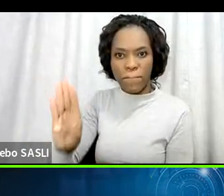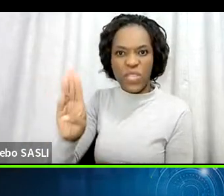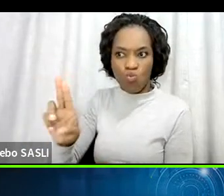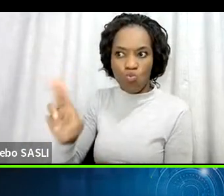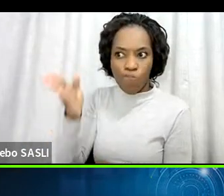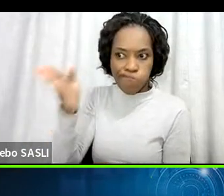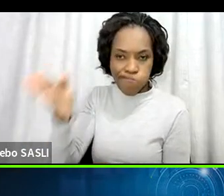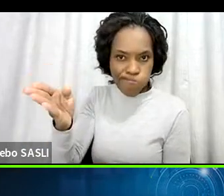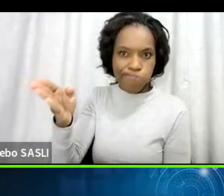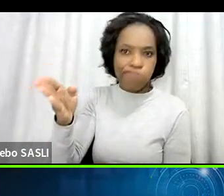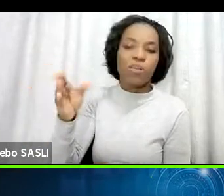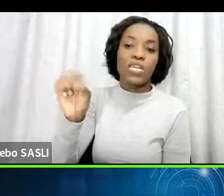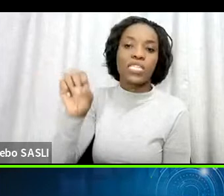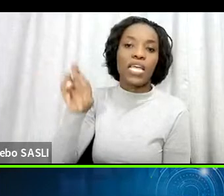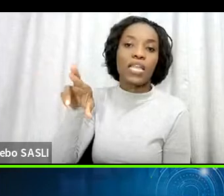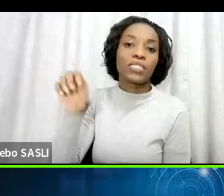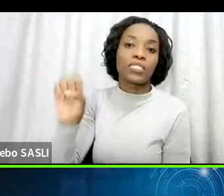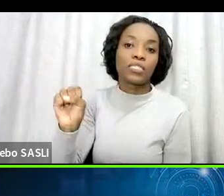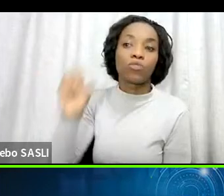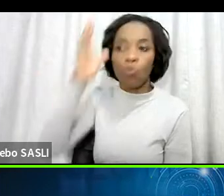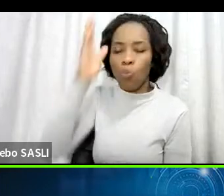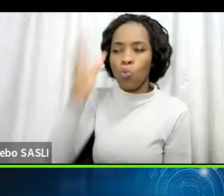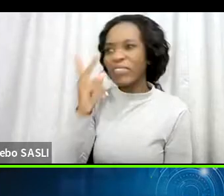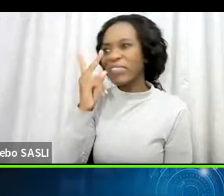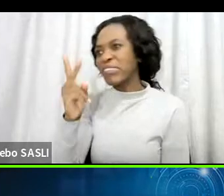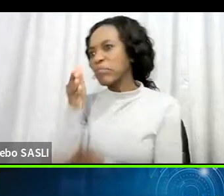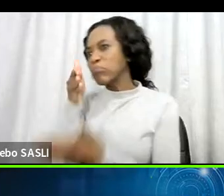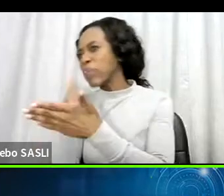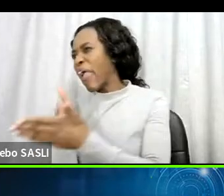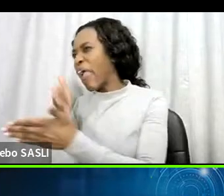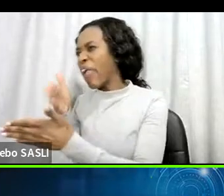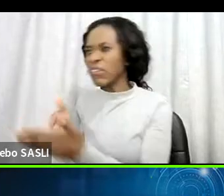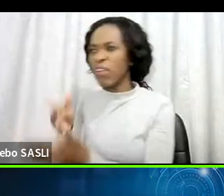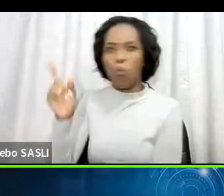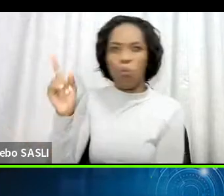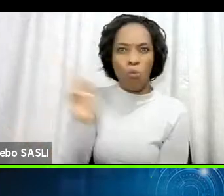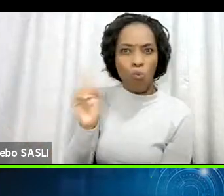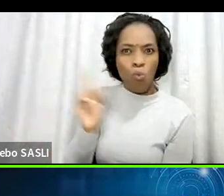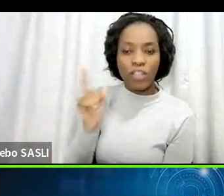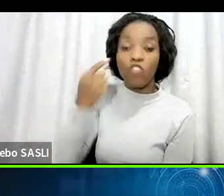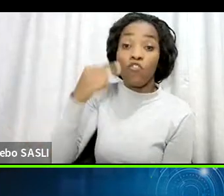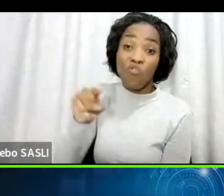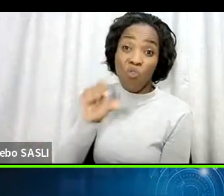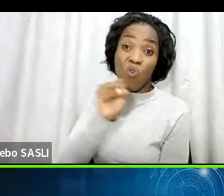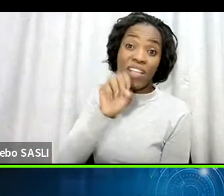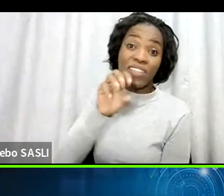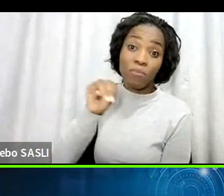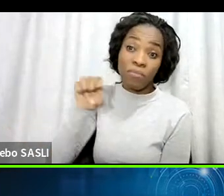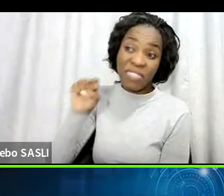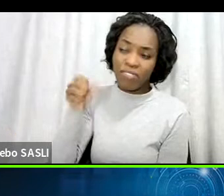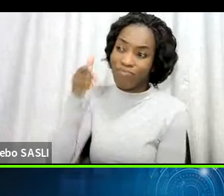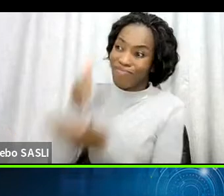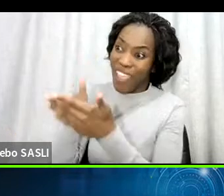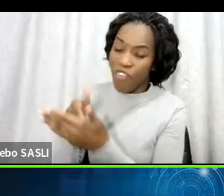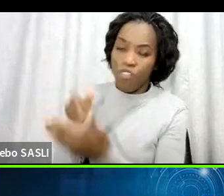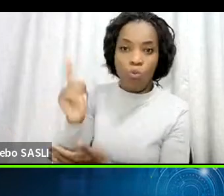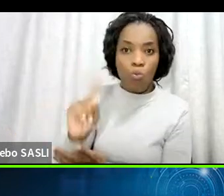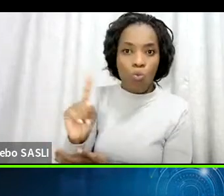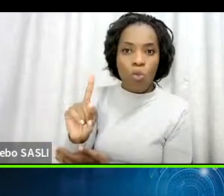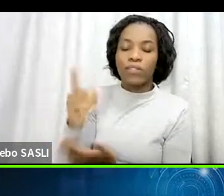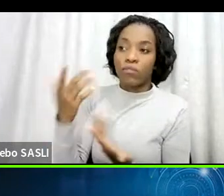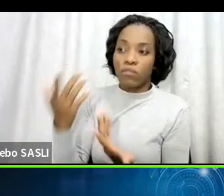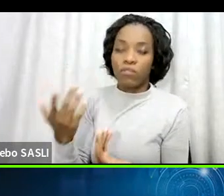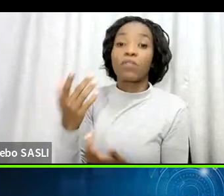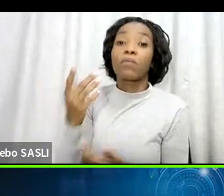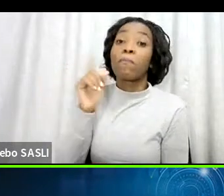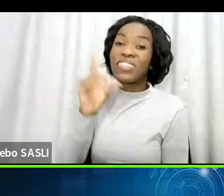to be looking at all the barriers that are there for SMMEs, particularly SMMEs